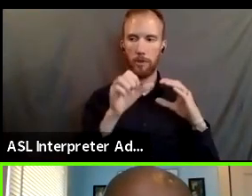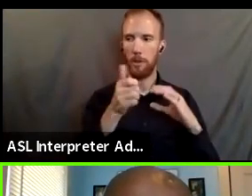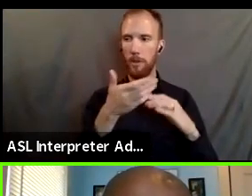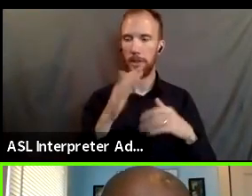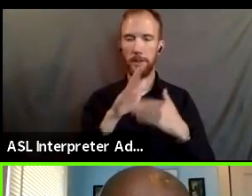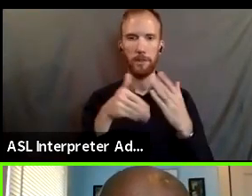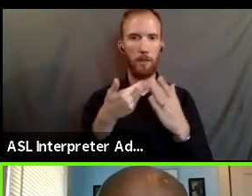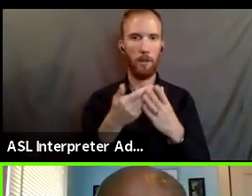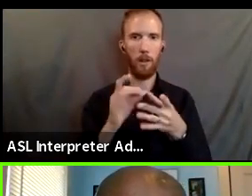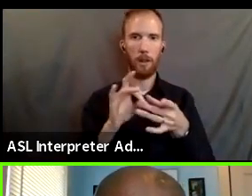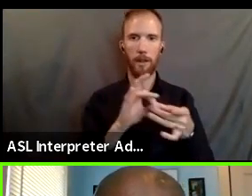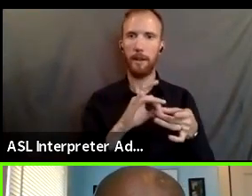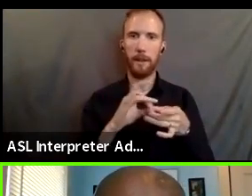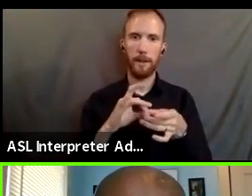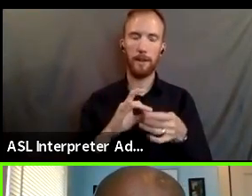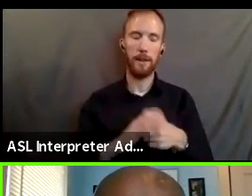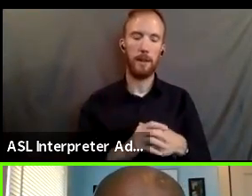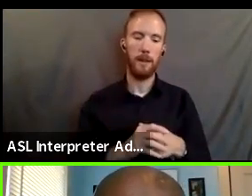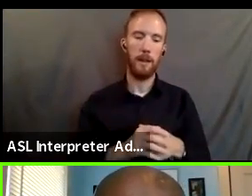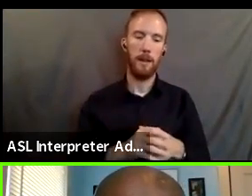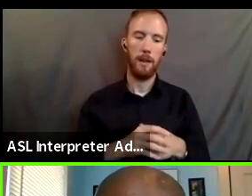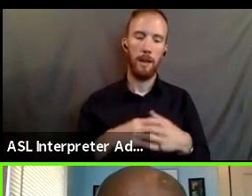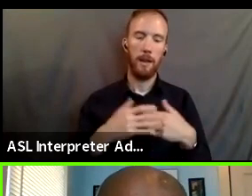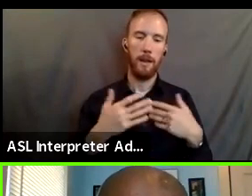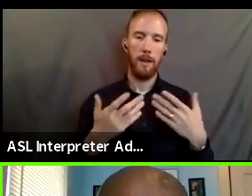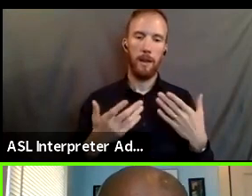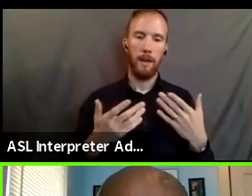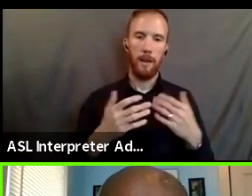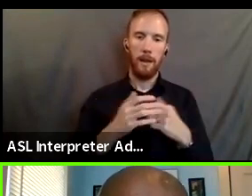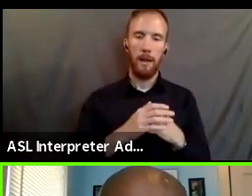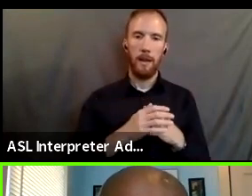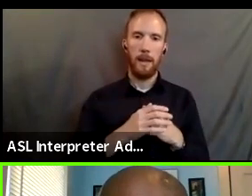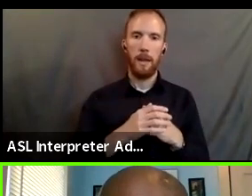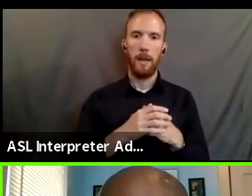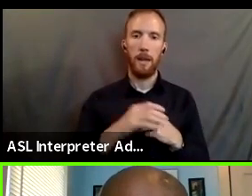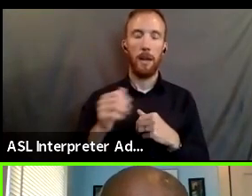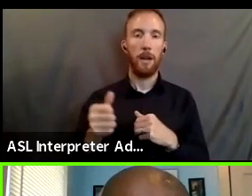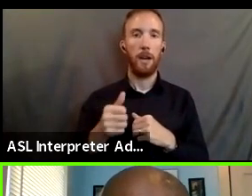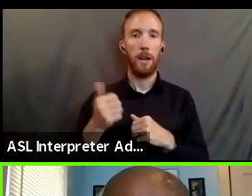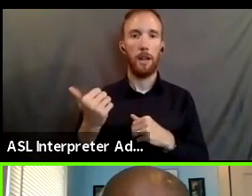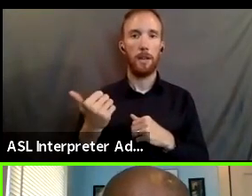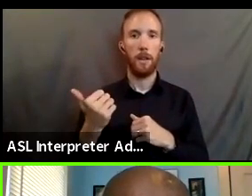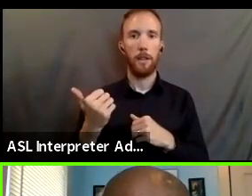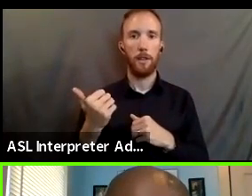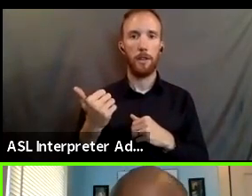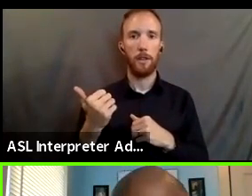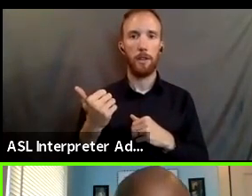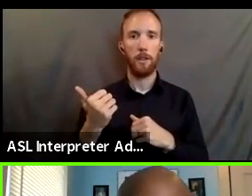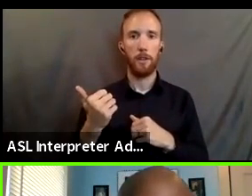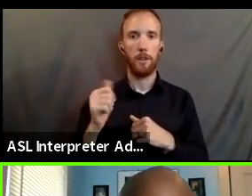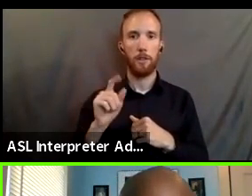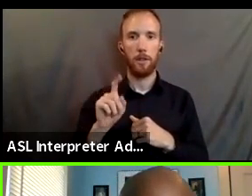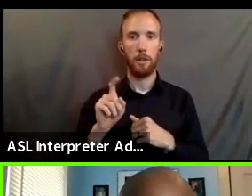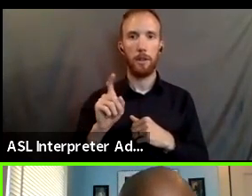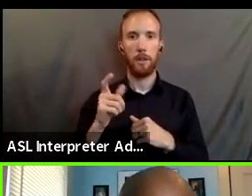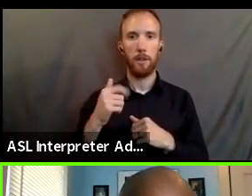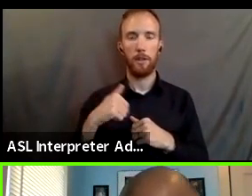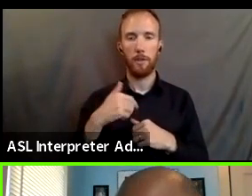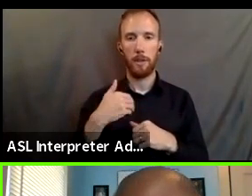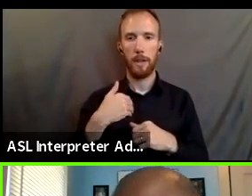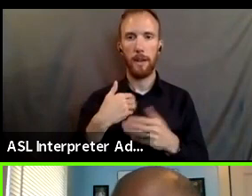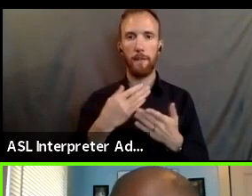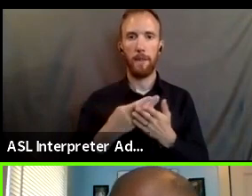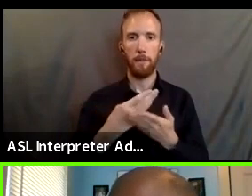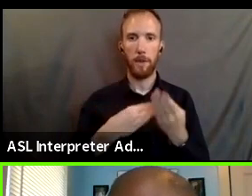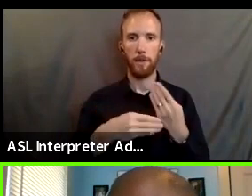i'm concerned um and another question like this is we having a budget you know thank you uh state